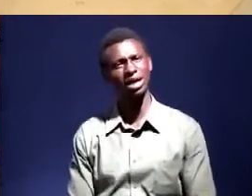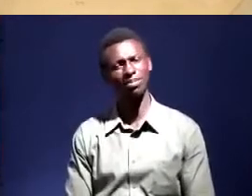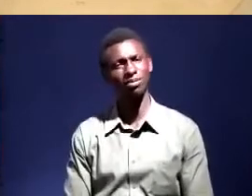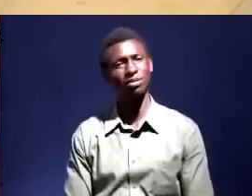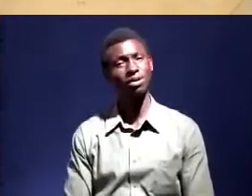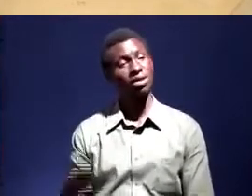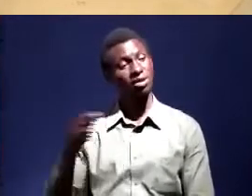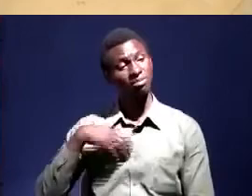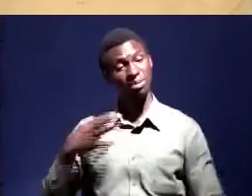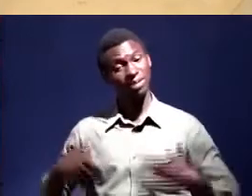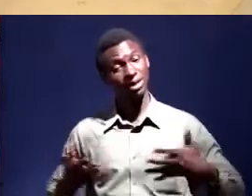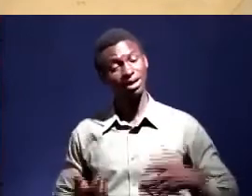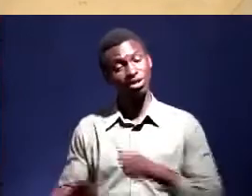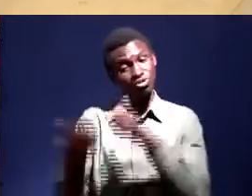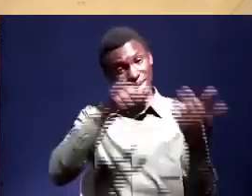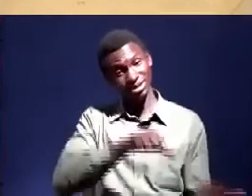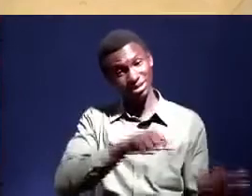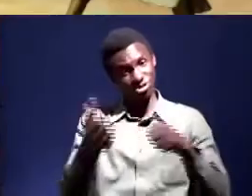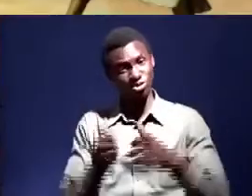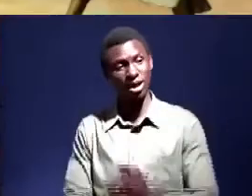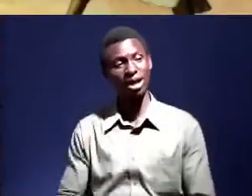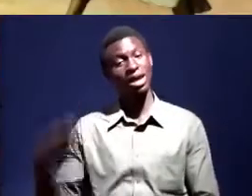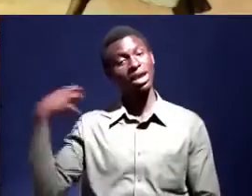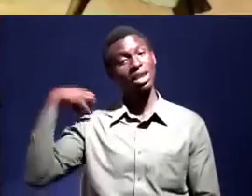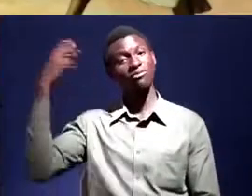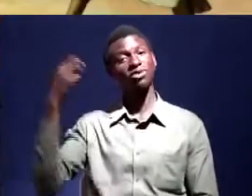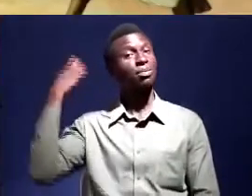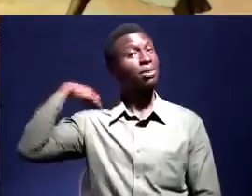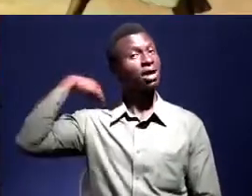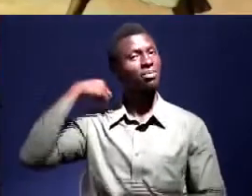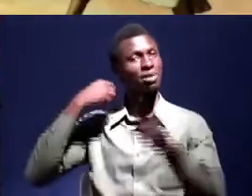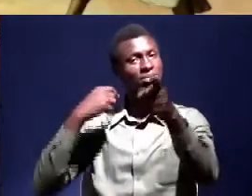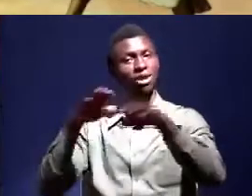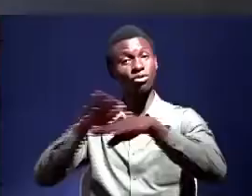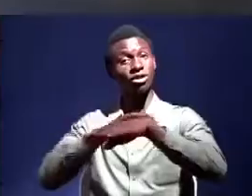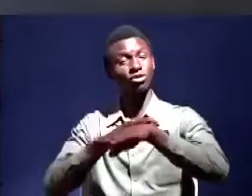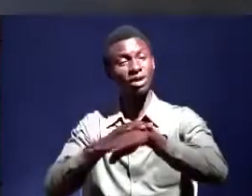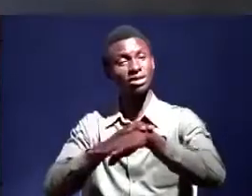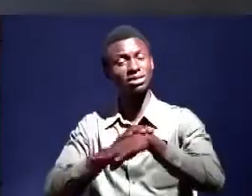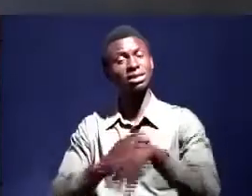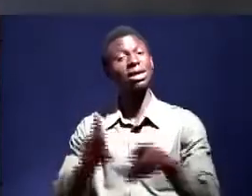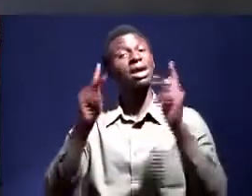him, if you believe with all your heart, you can.